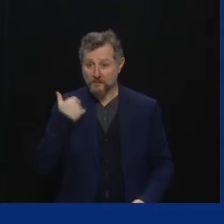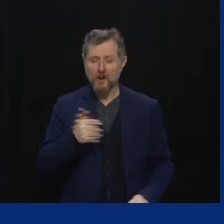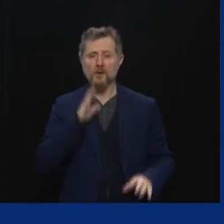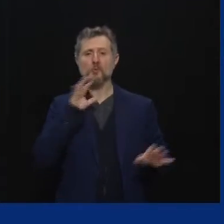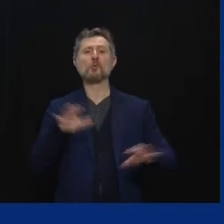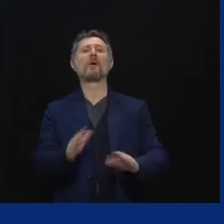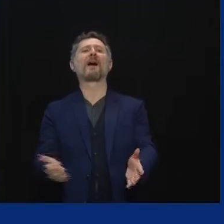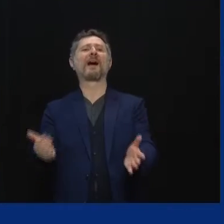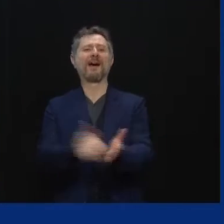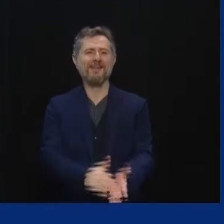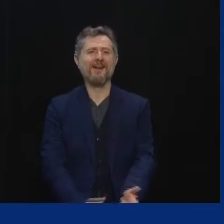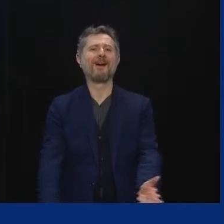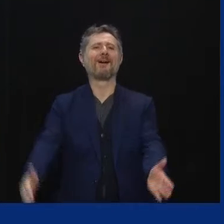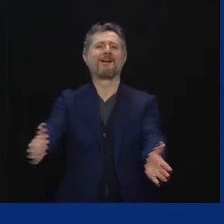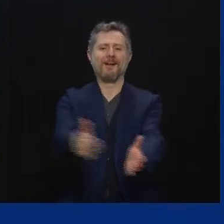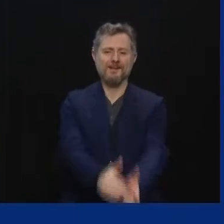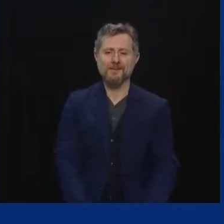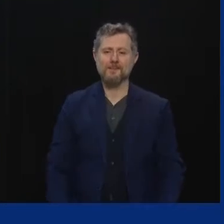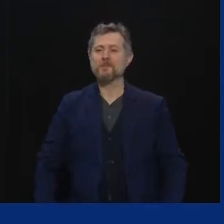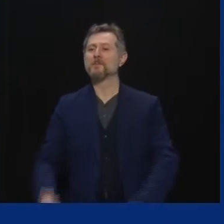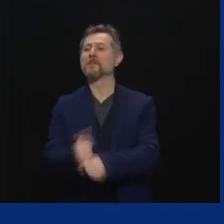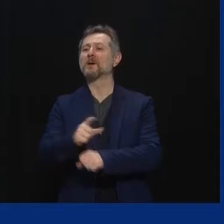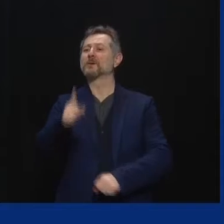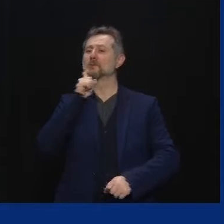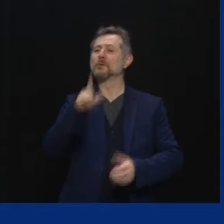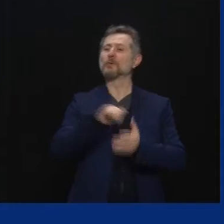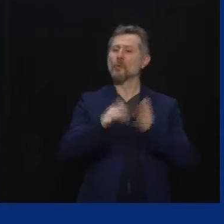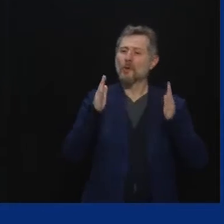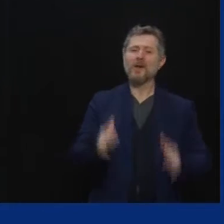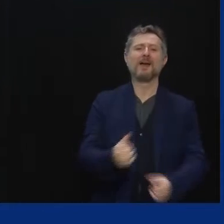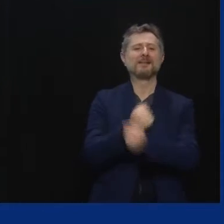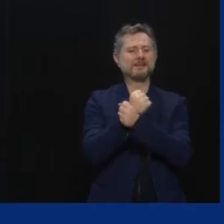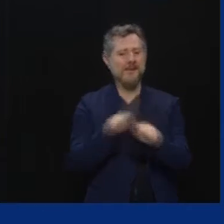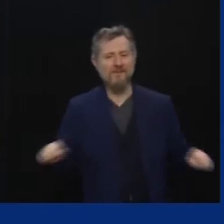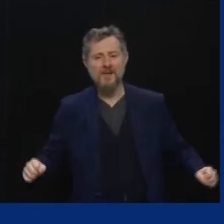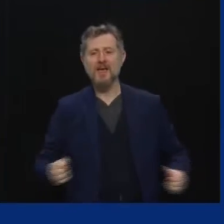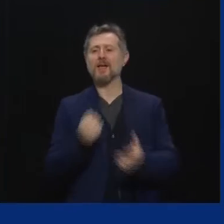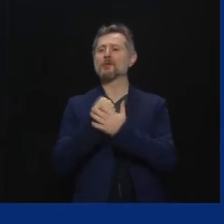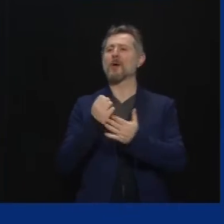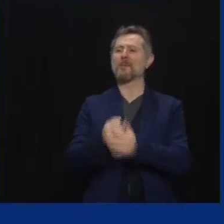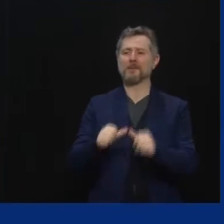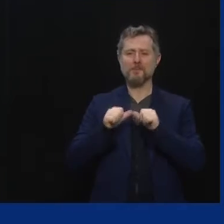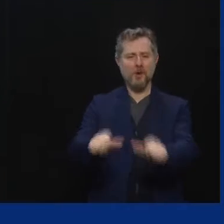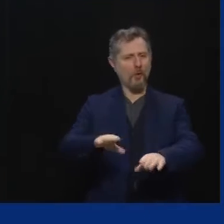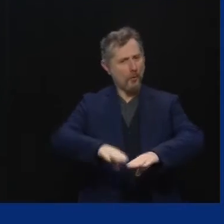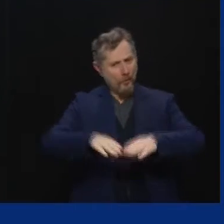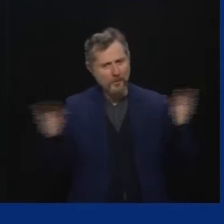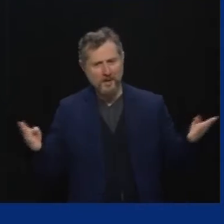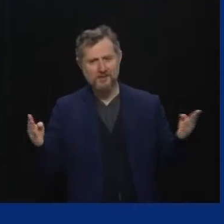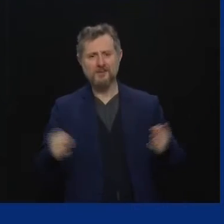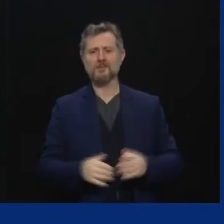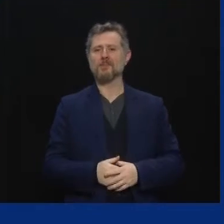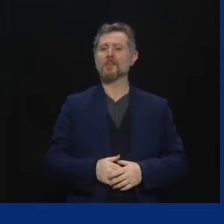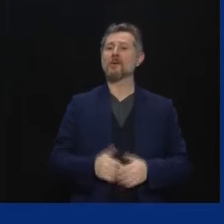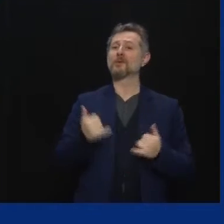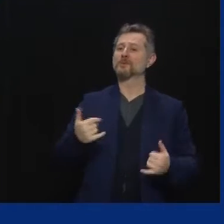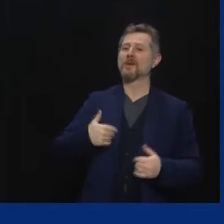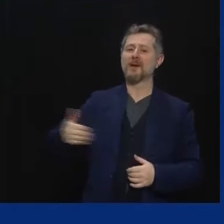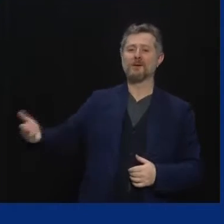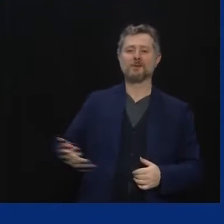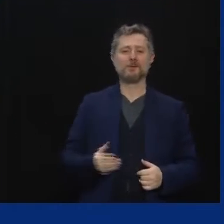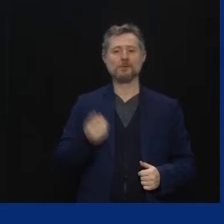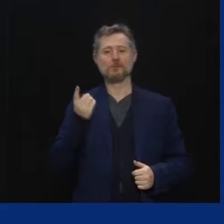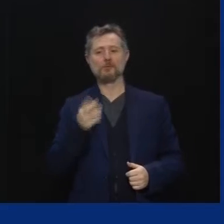can to keep New Yorkers safe and keep our economy open. With that, I will ask Dr. Bassett to come up if there's any on-topic